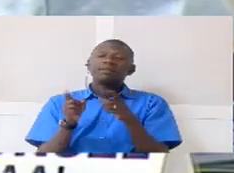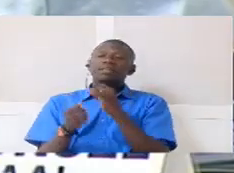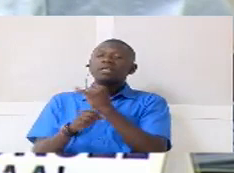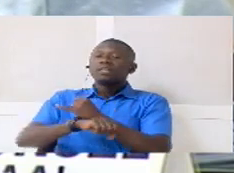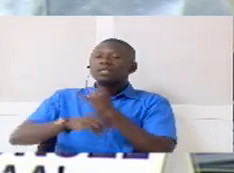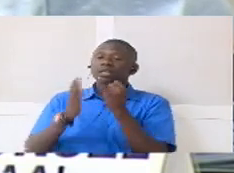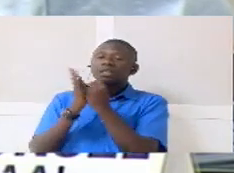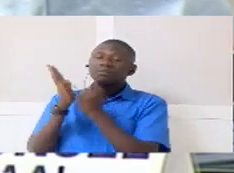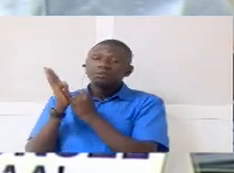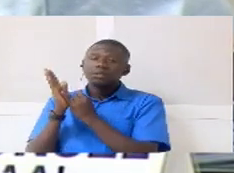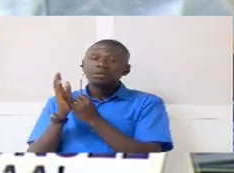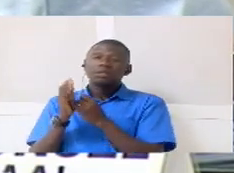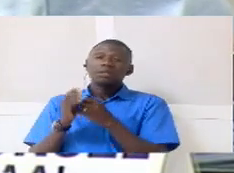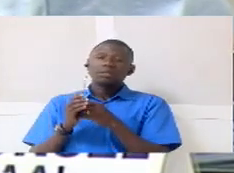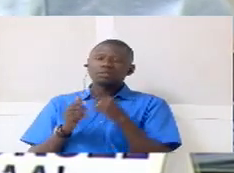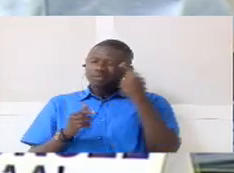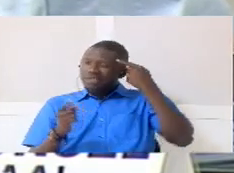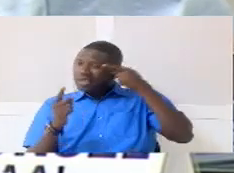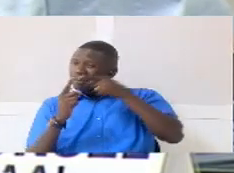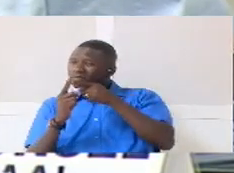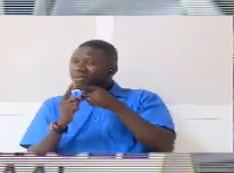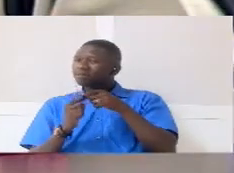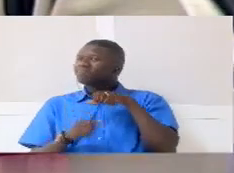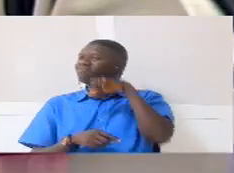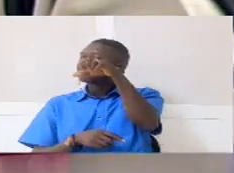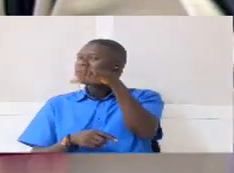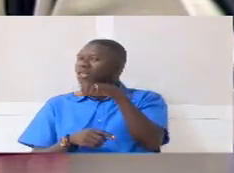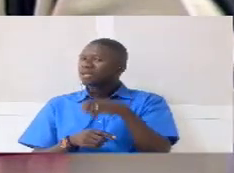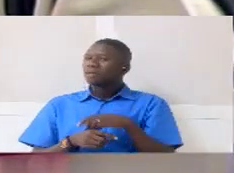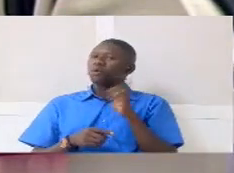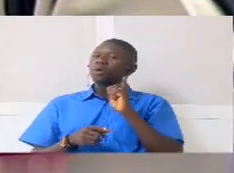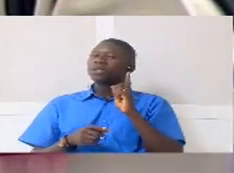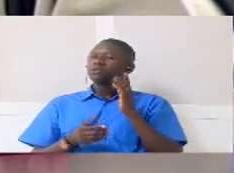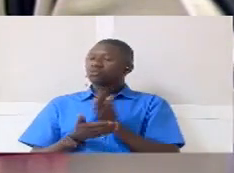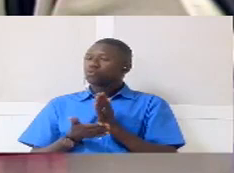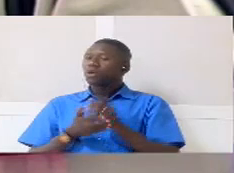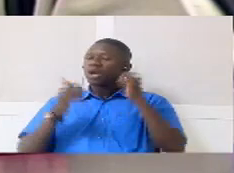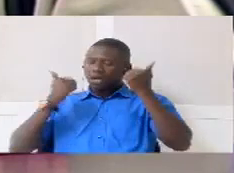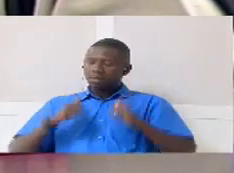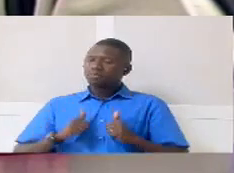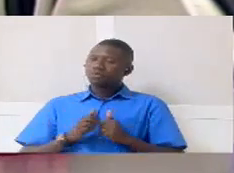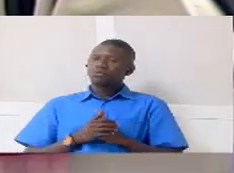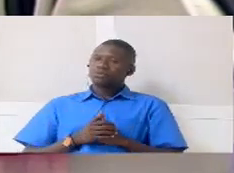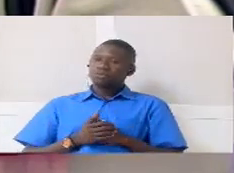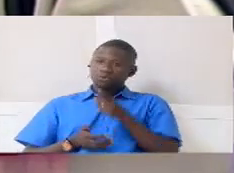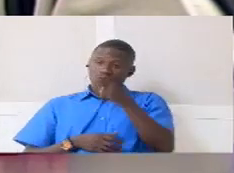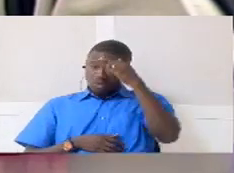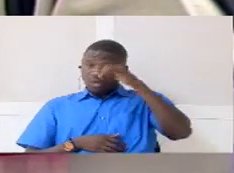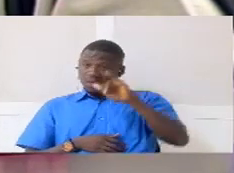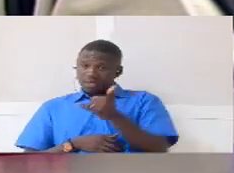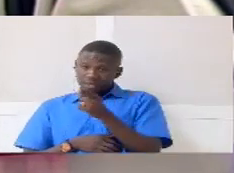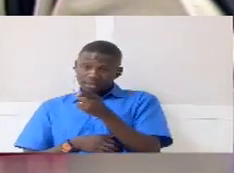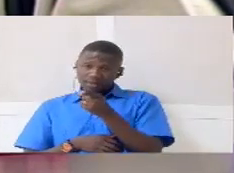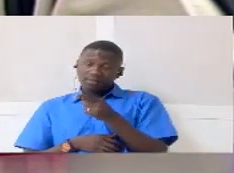fabricating evidence about what happened. Amanda, you agree? Ntebe kuonye nsamba kanyaming, mang tumiro la